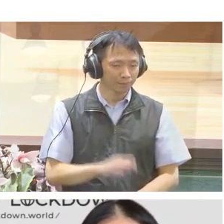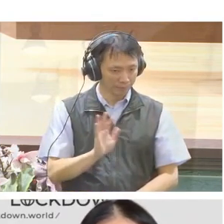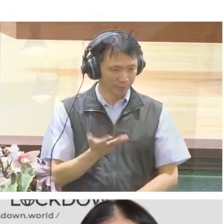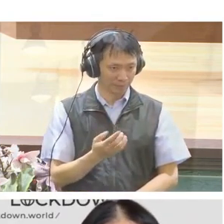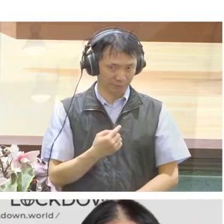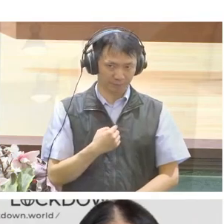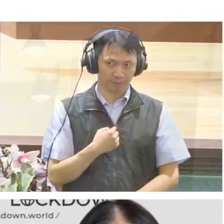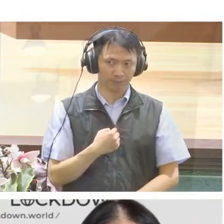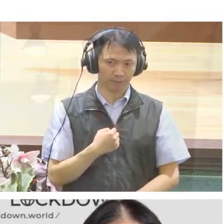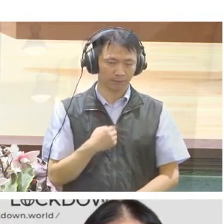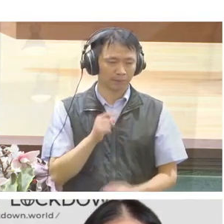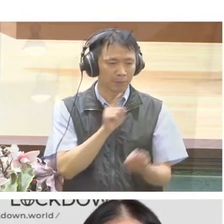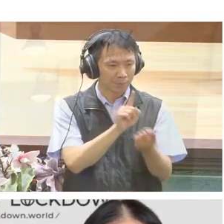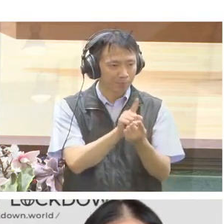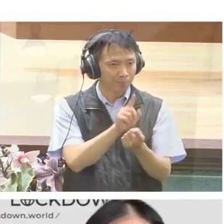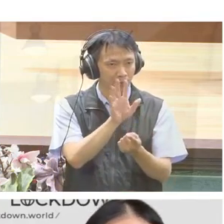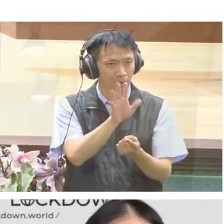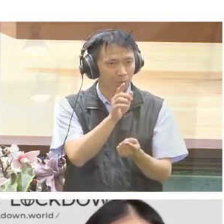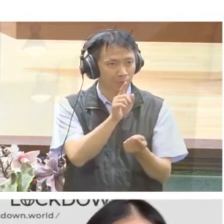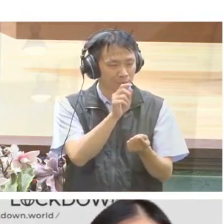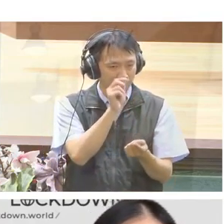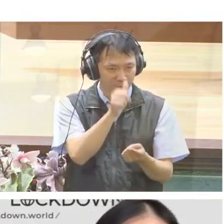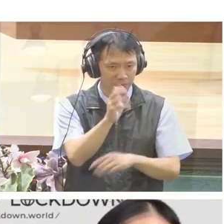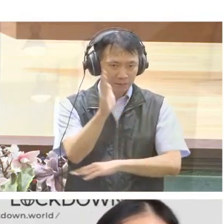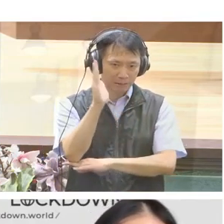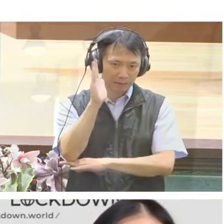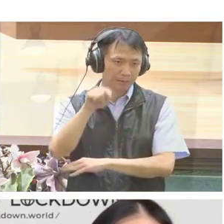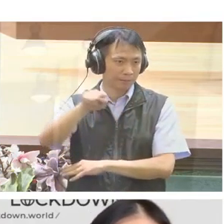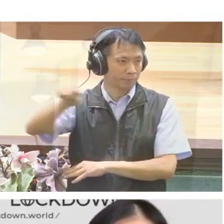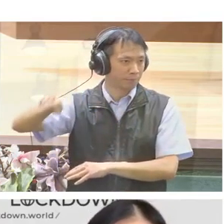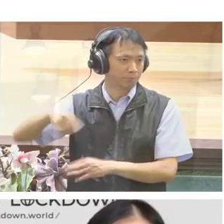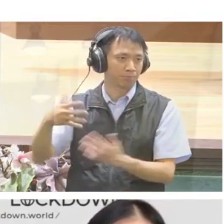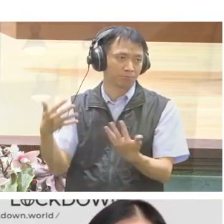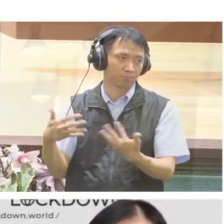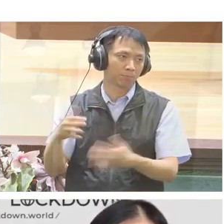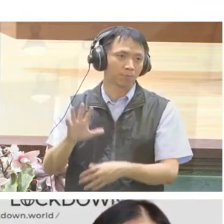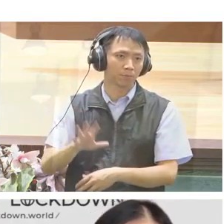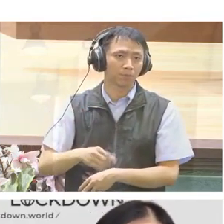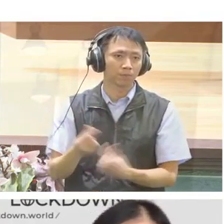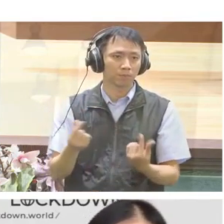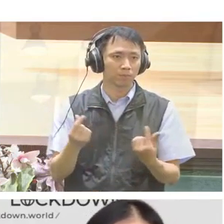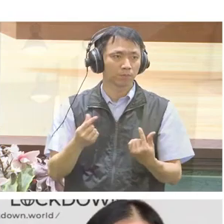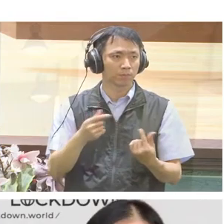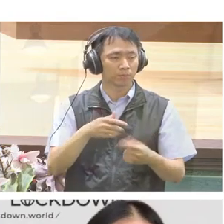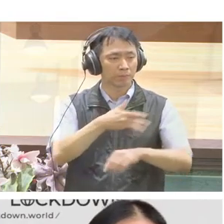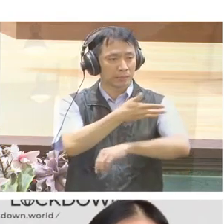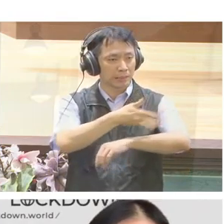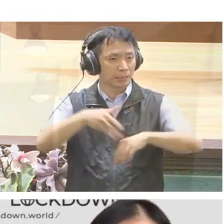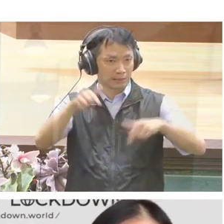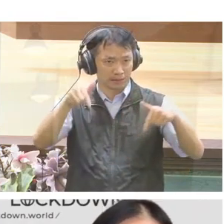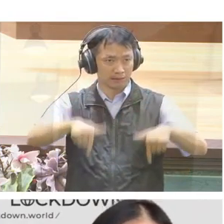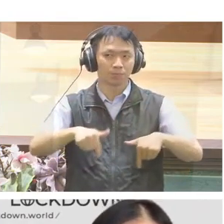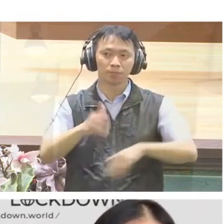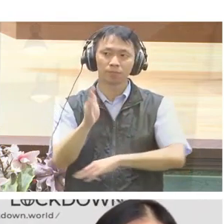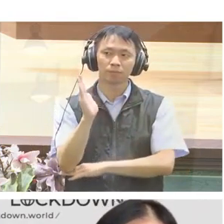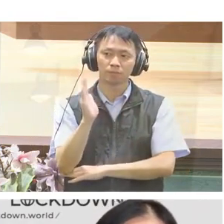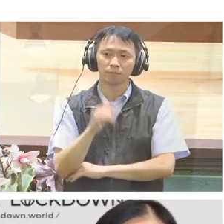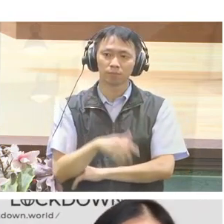For example, in Jiangxi, local officials were authorized to shut down the electricity and internet